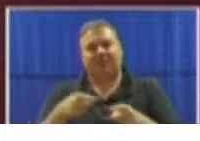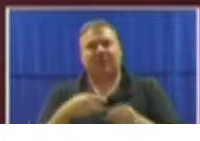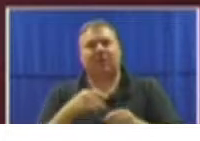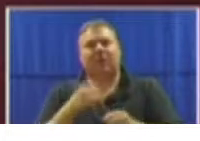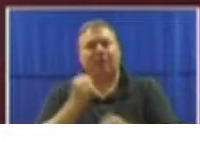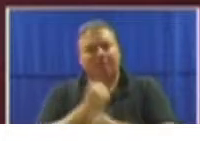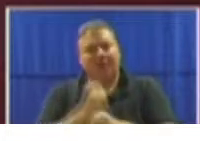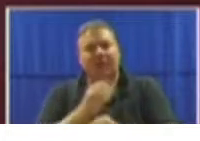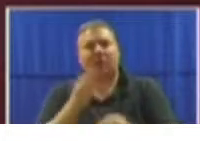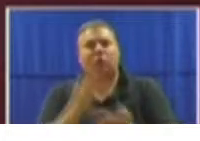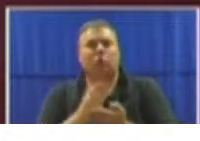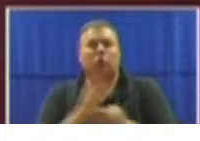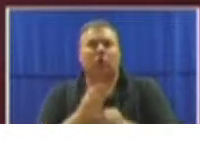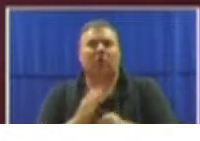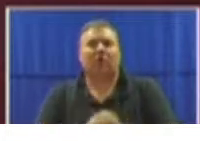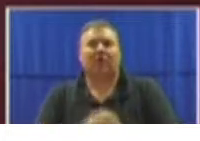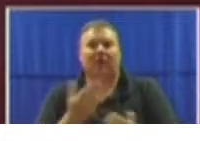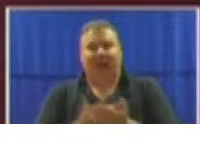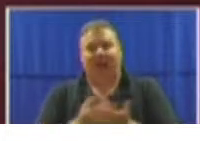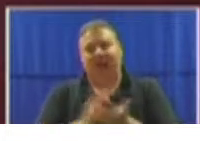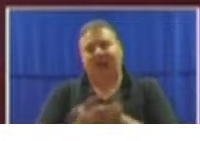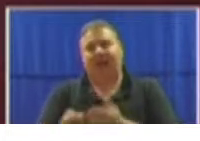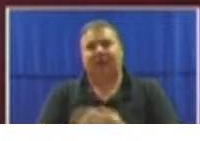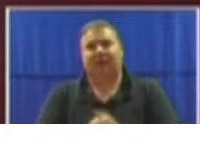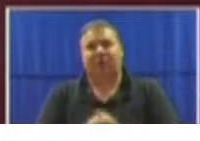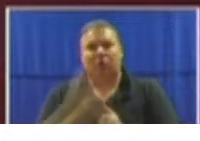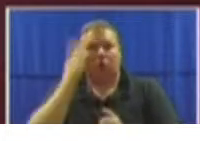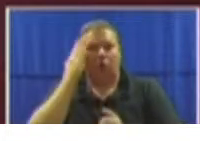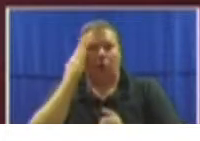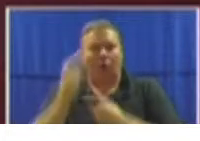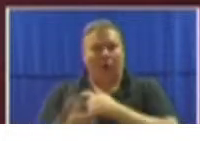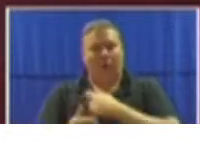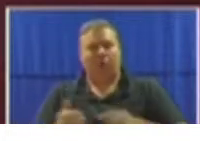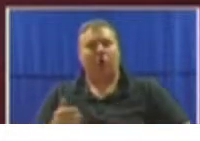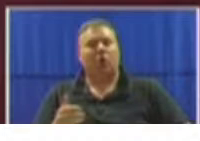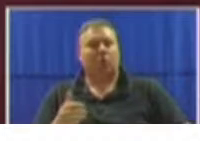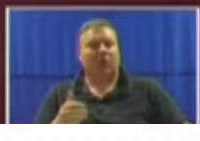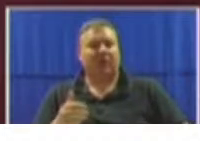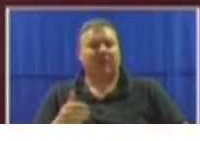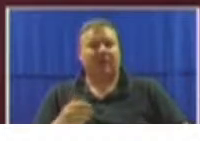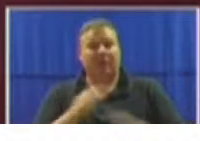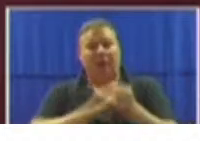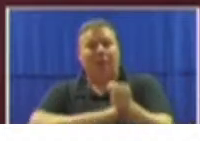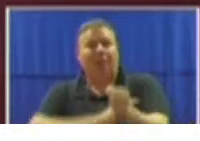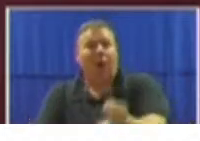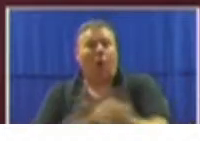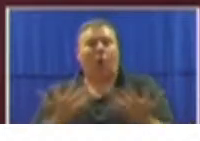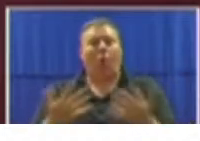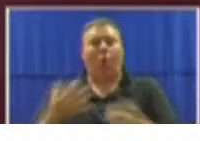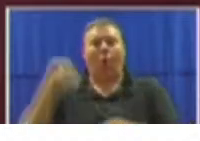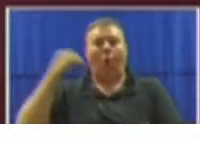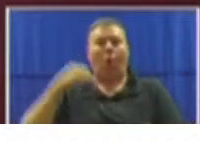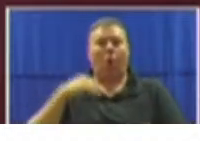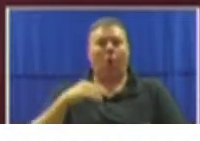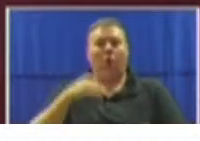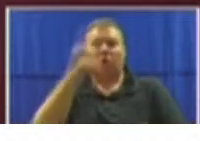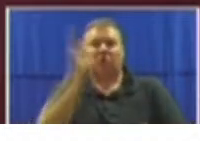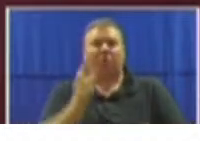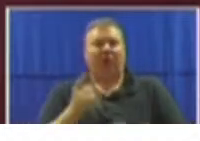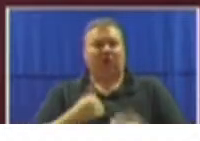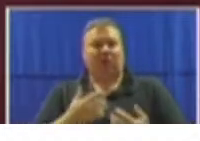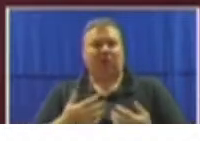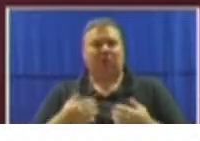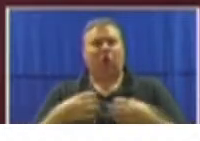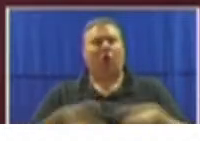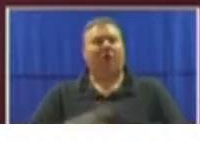clean slate. Now, we know the President doesn't have the power or the backbone to move against them. And our Constitution and the rules of